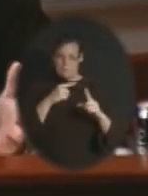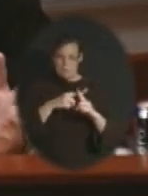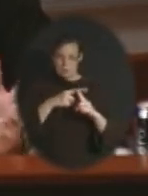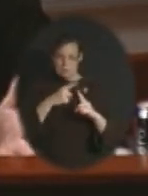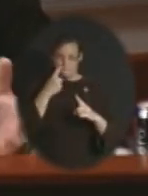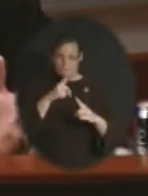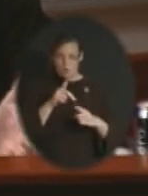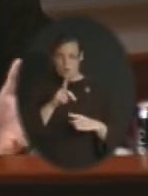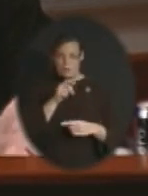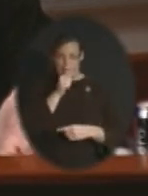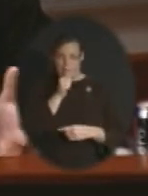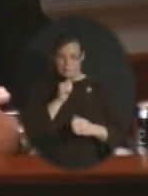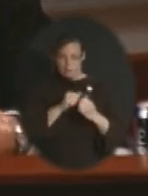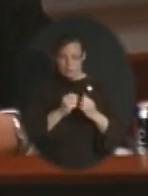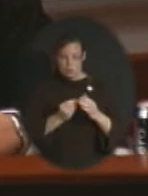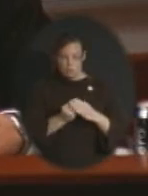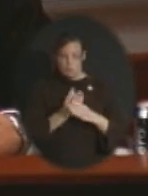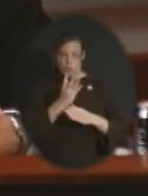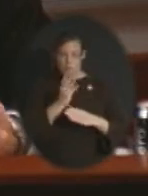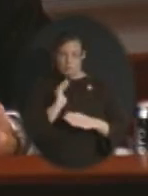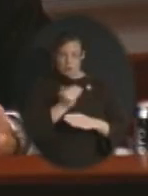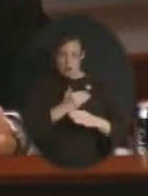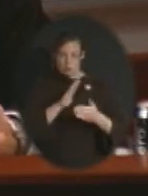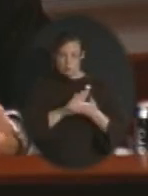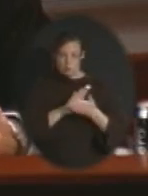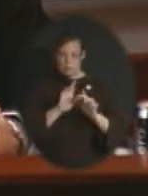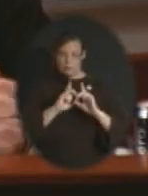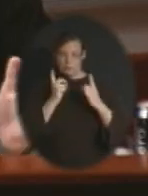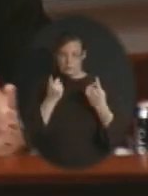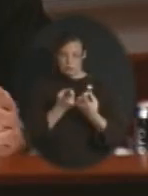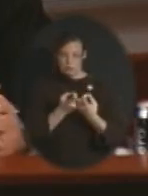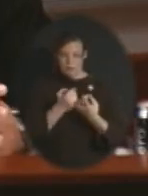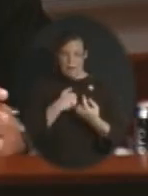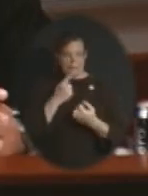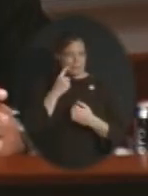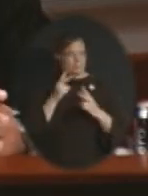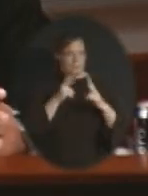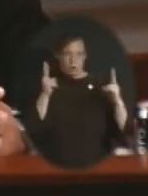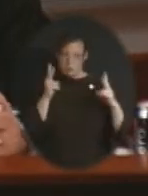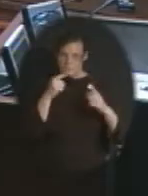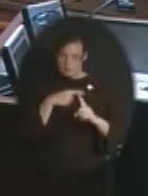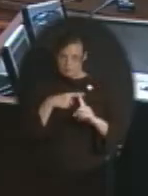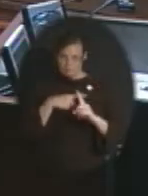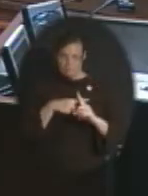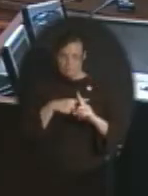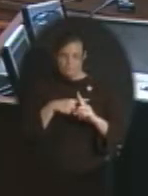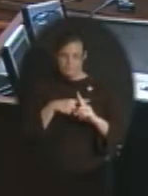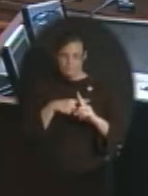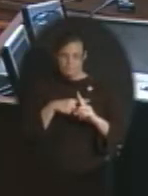for dealing with the growth of our school district. And I think it's very positive.